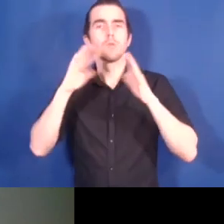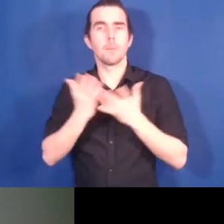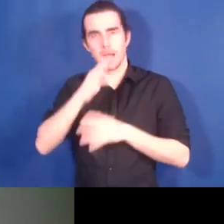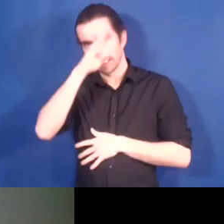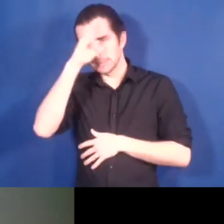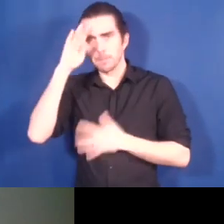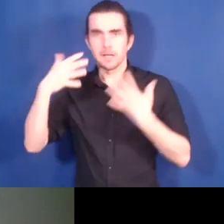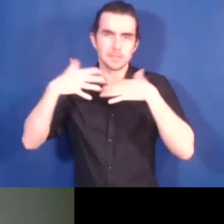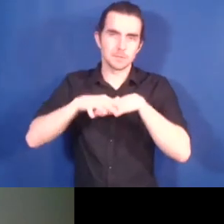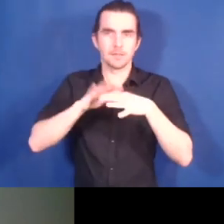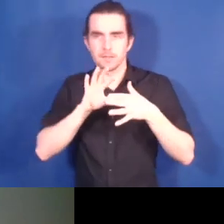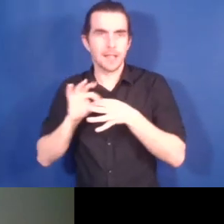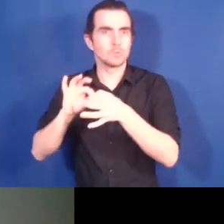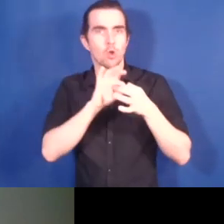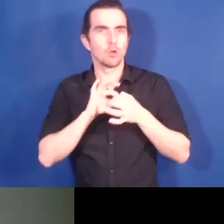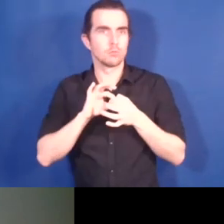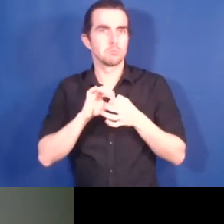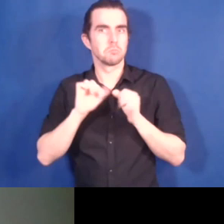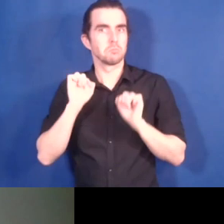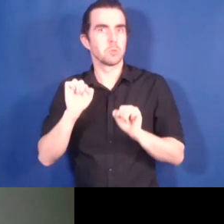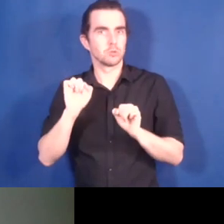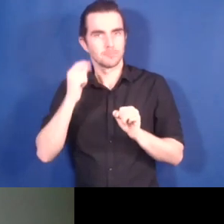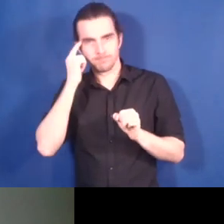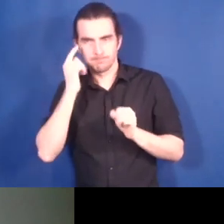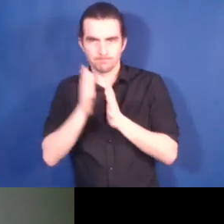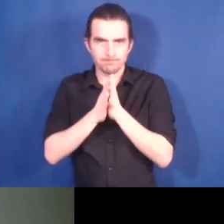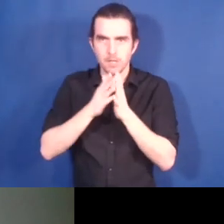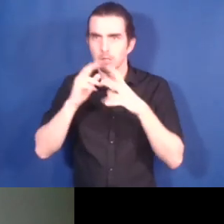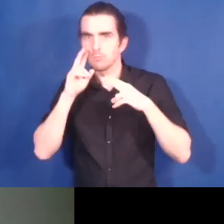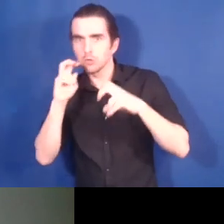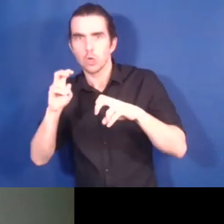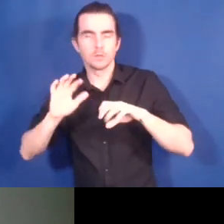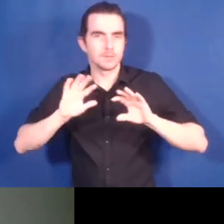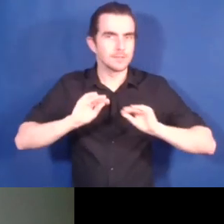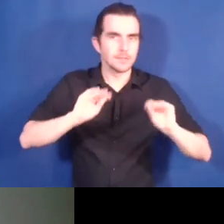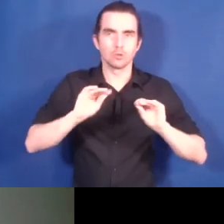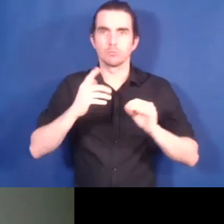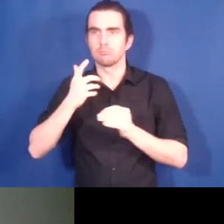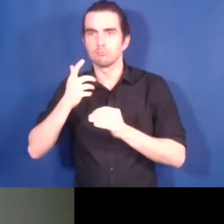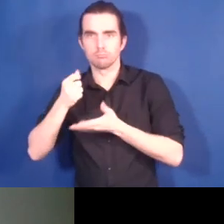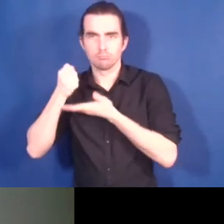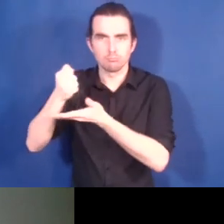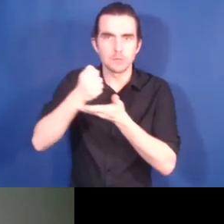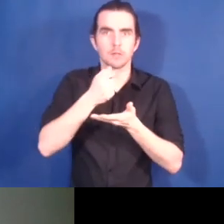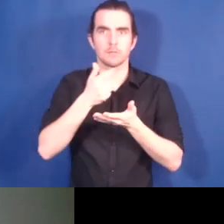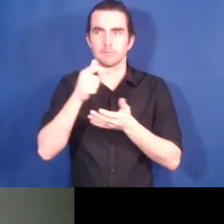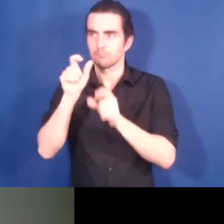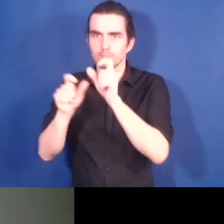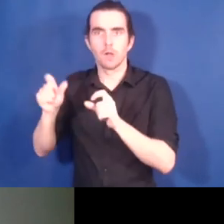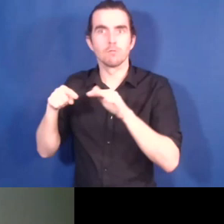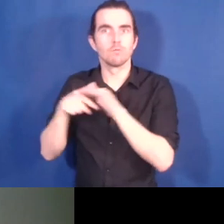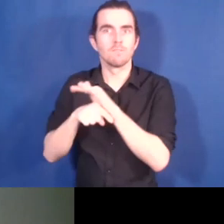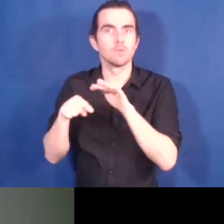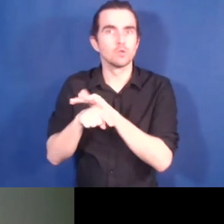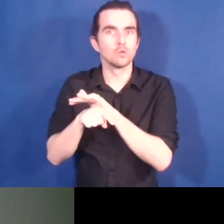and scholarships, okay, for refugees, and for refugee scholars,